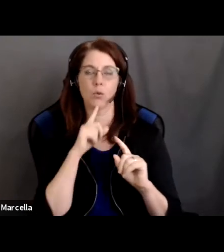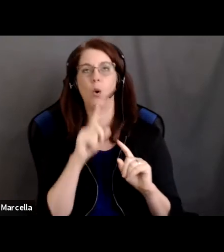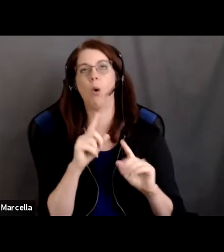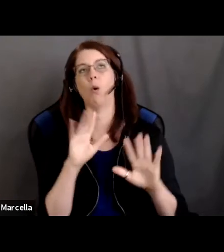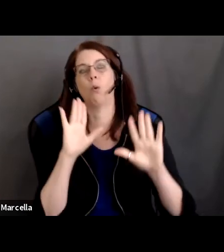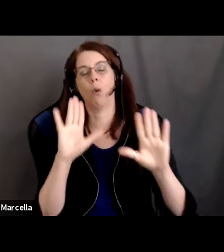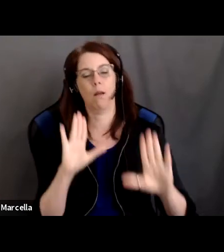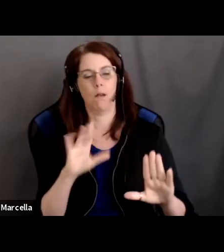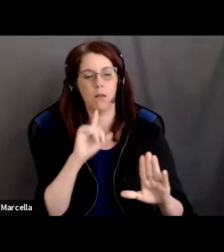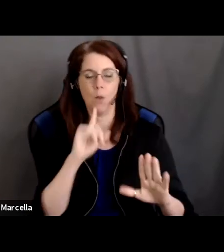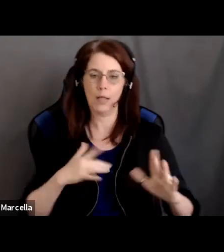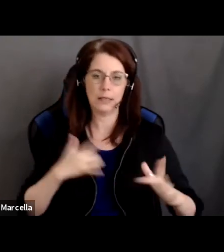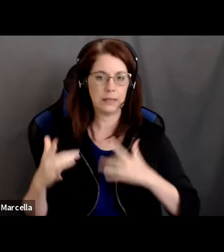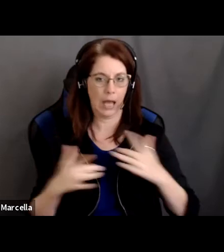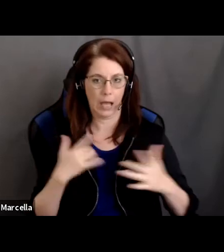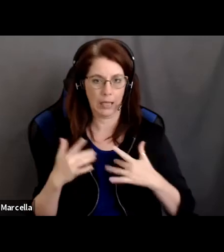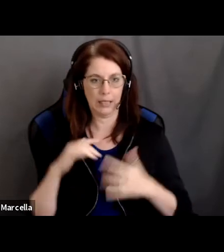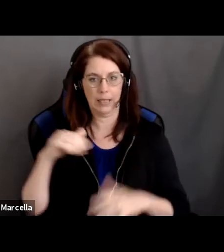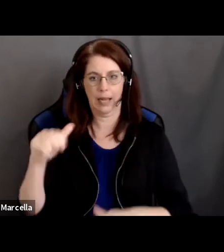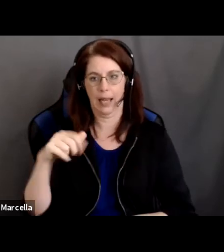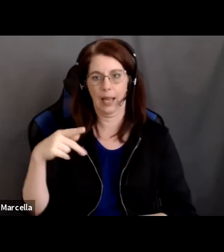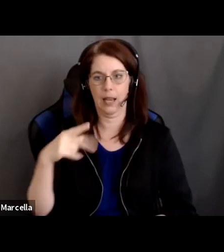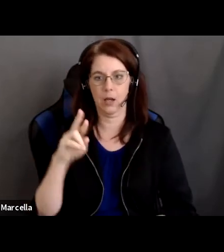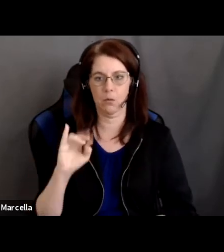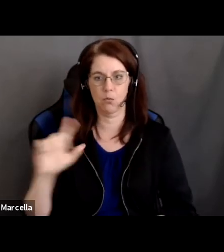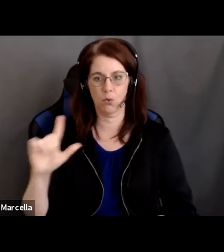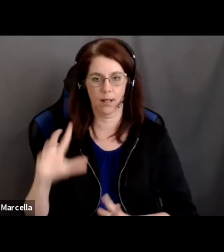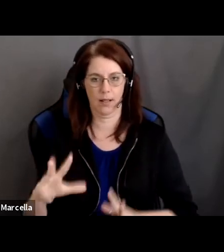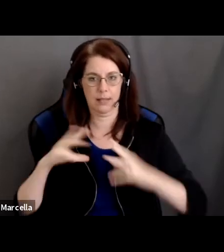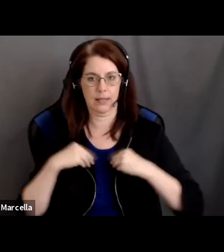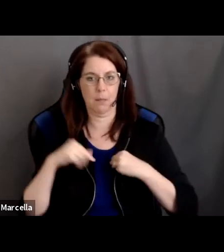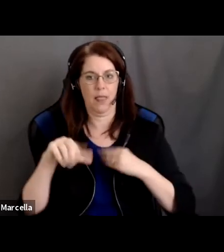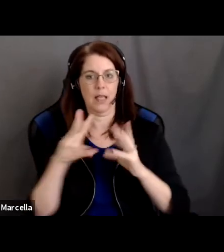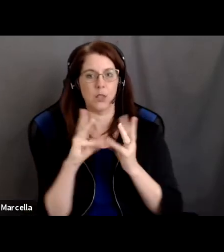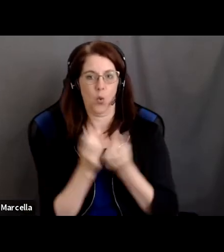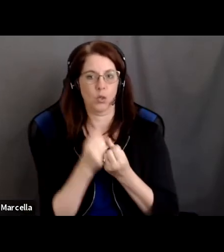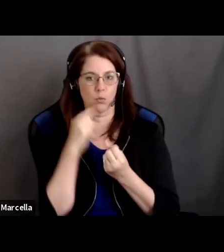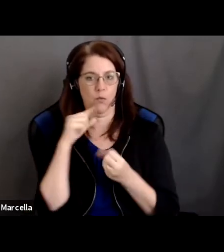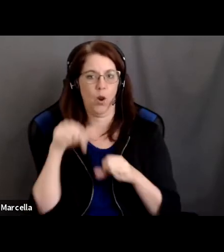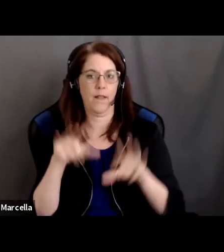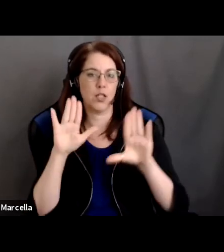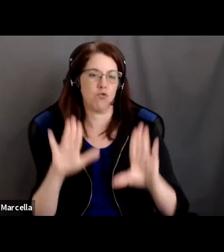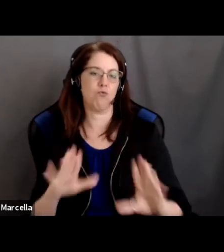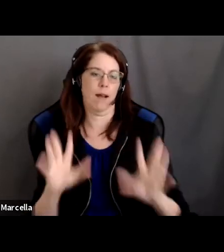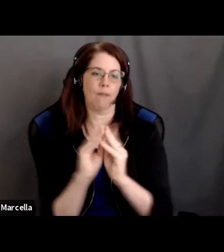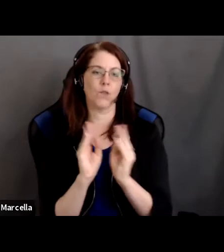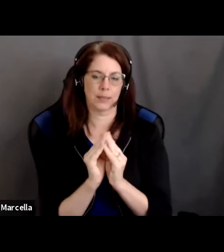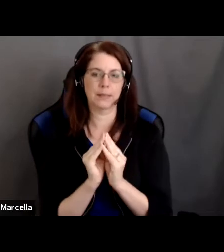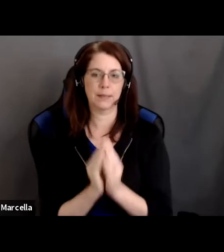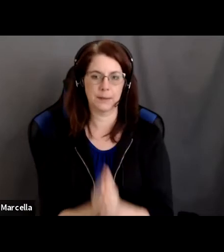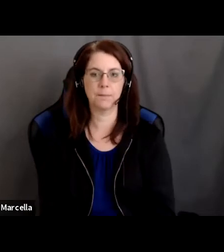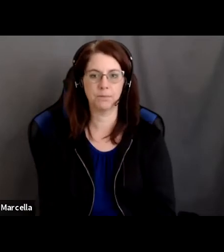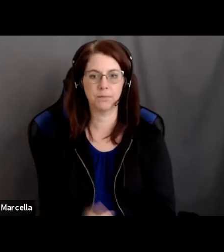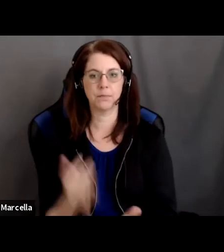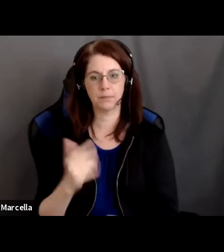so excited that April has accepted this workshop for this great conference. I'm now